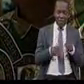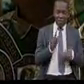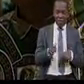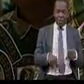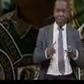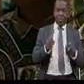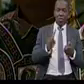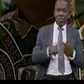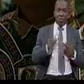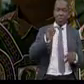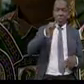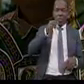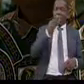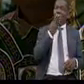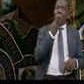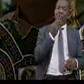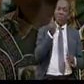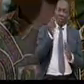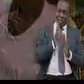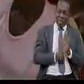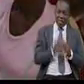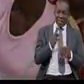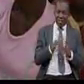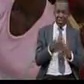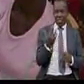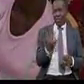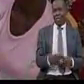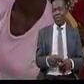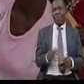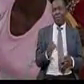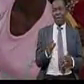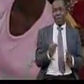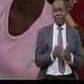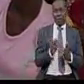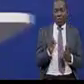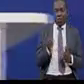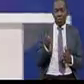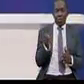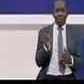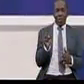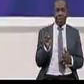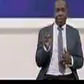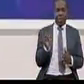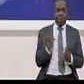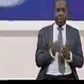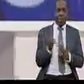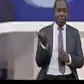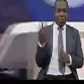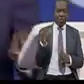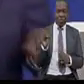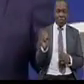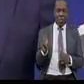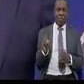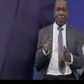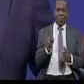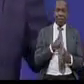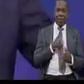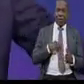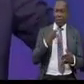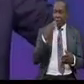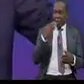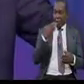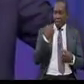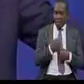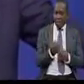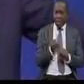so. And the Lord made a covenant with them, and he came to the next chapter. What are we going to eat? Now you made us